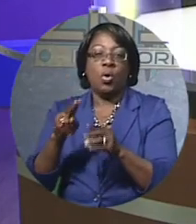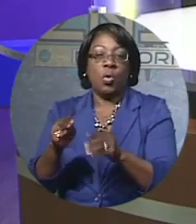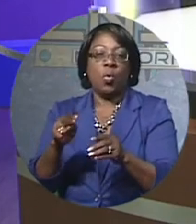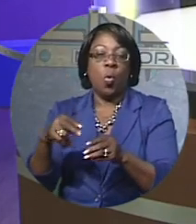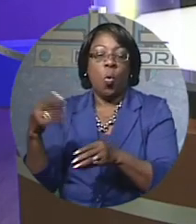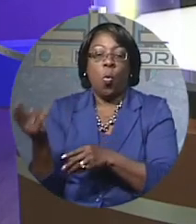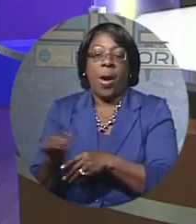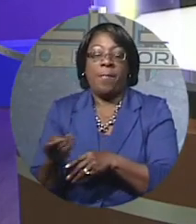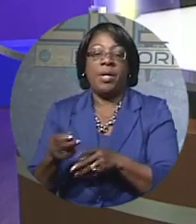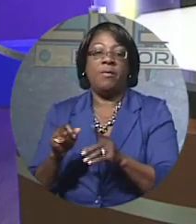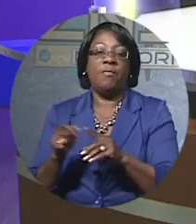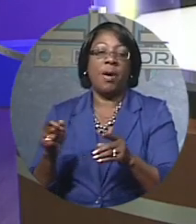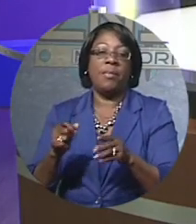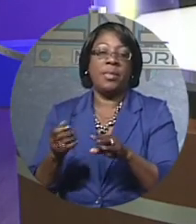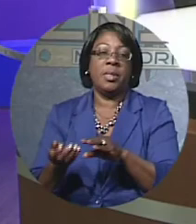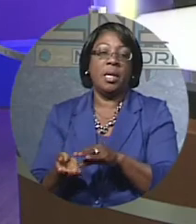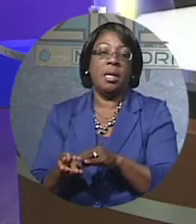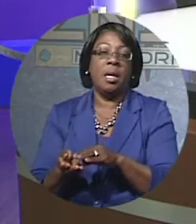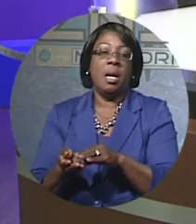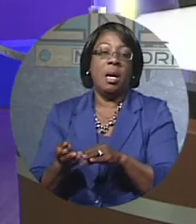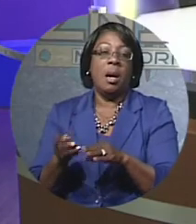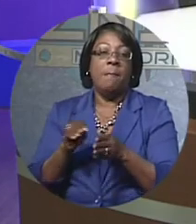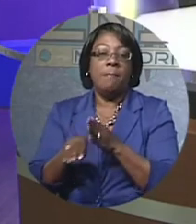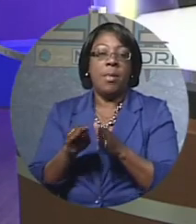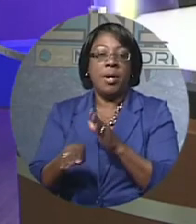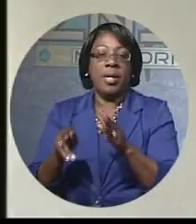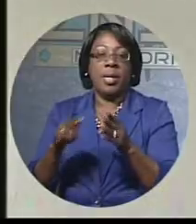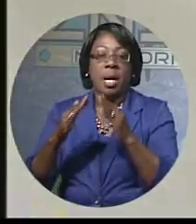murder scene. Foreign Carey is following the case for us.